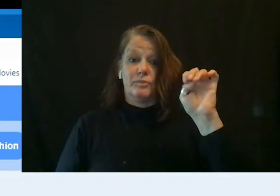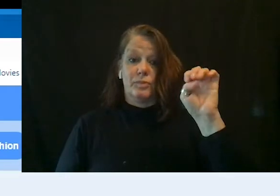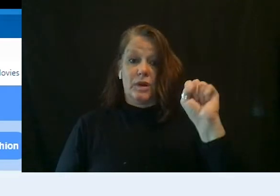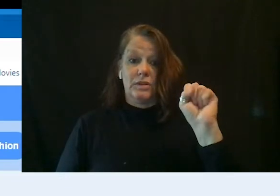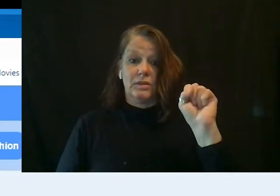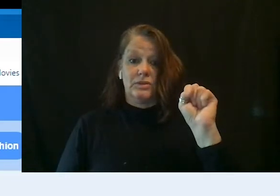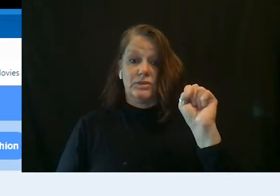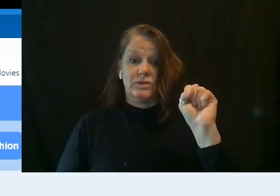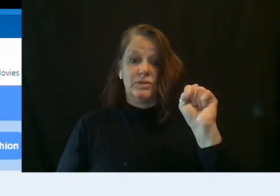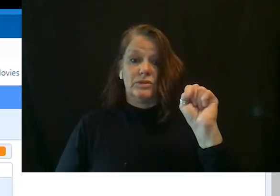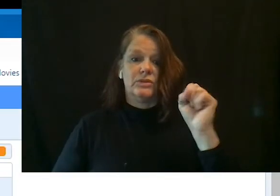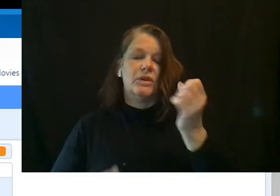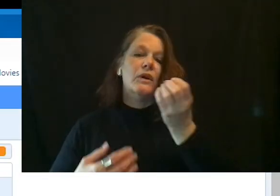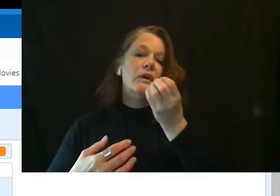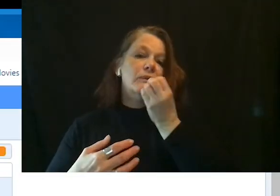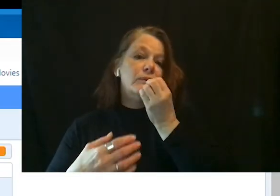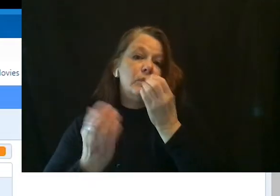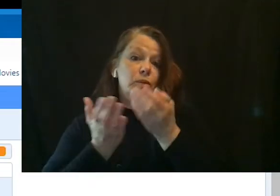We get a food dish.